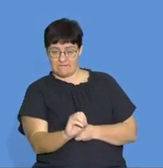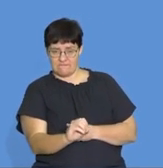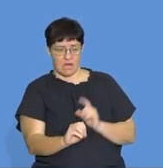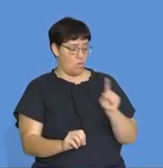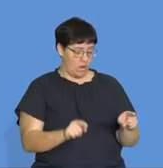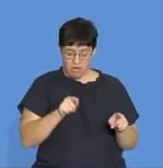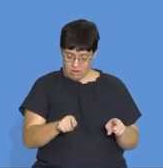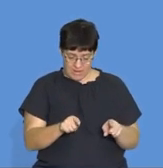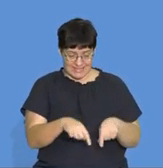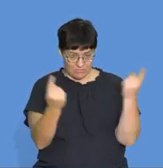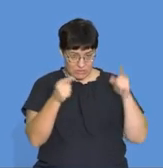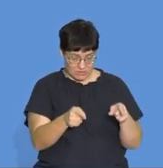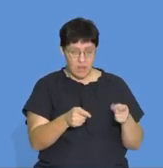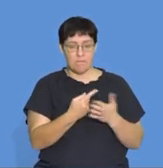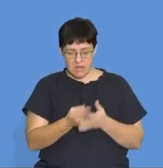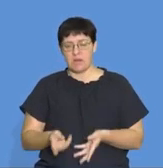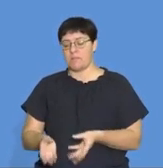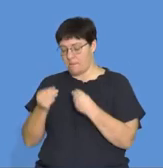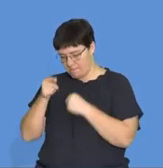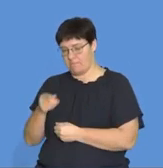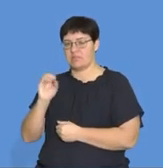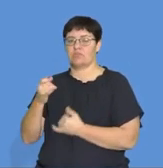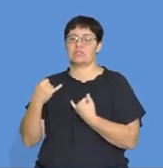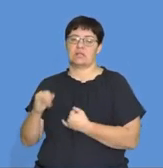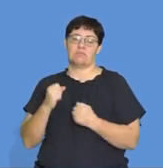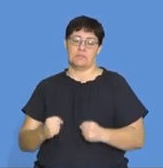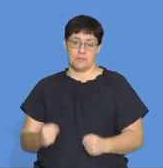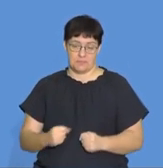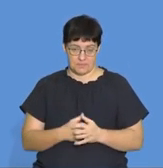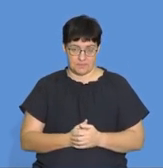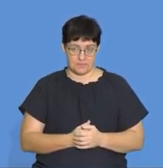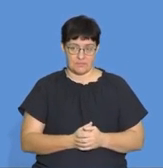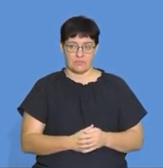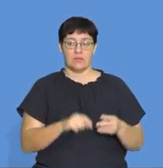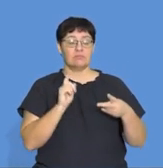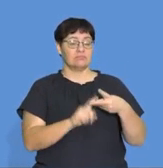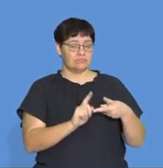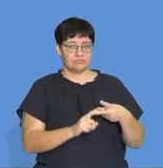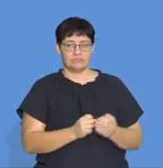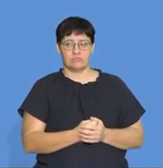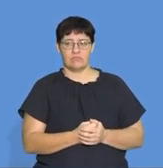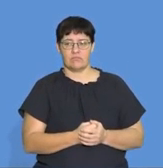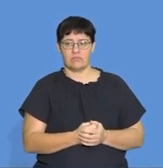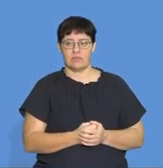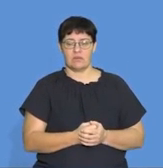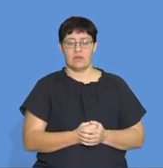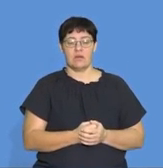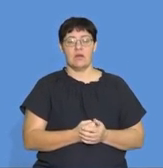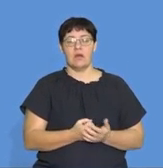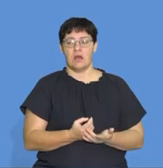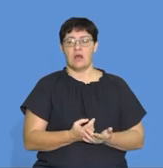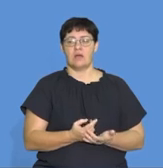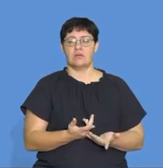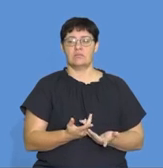then it will definitely give you 0 as your answer. We also have what we call the multiplicative inverse, right?